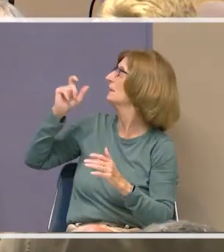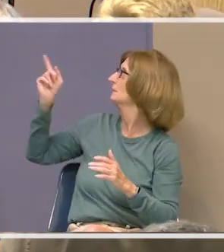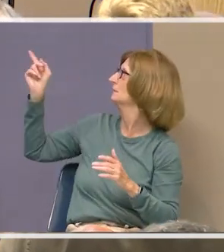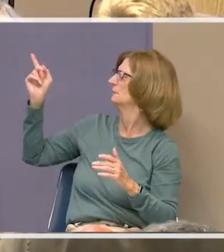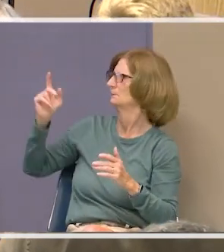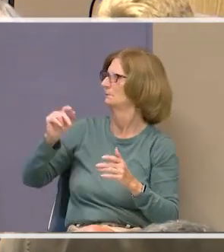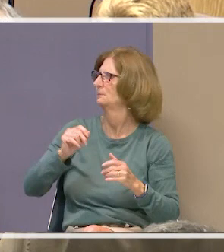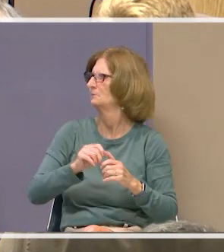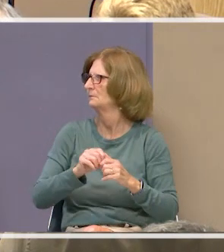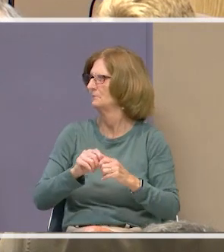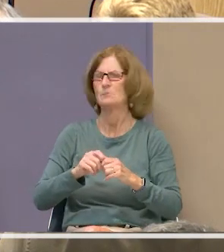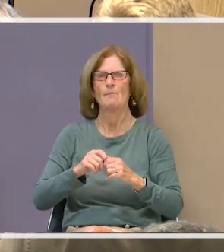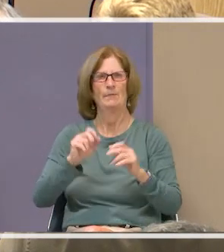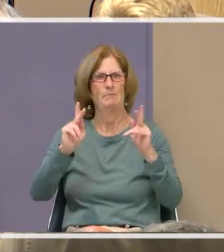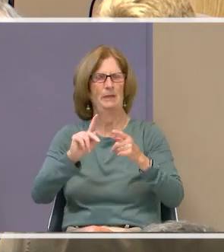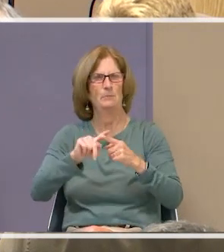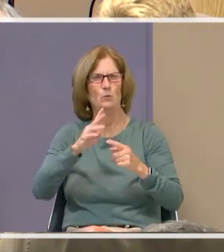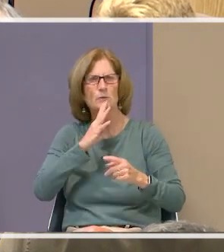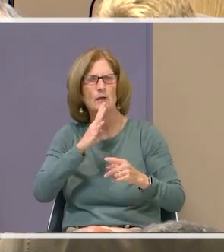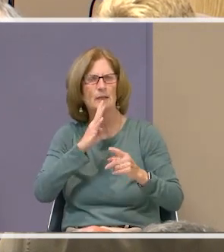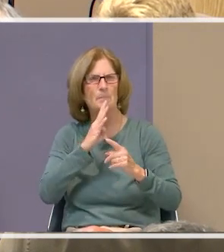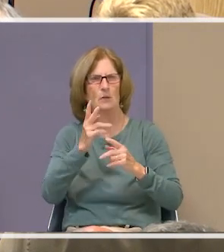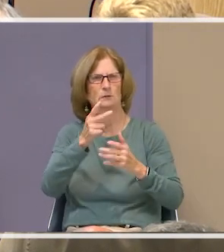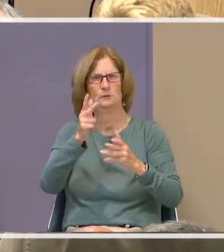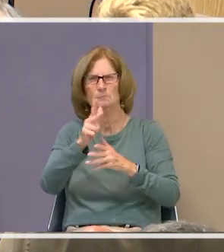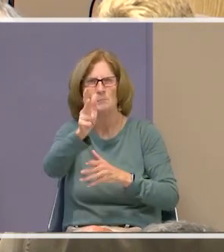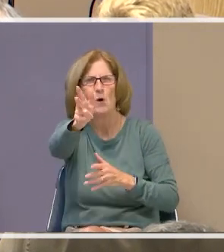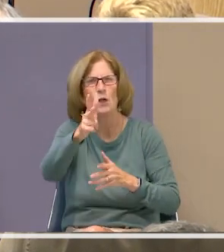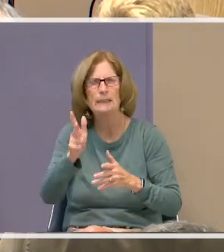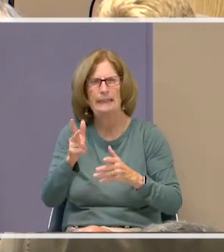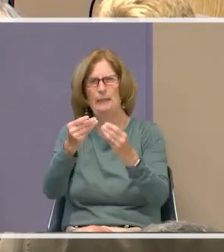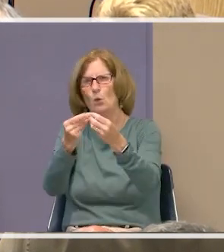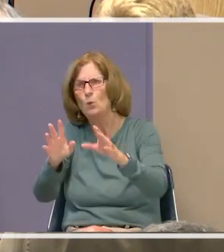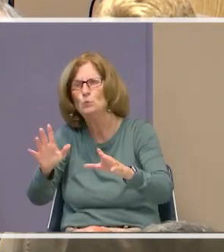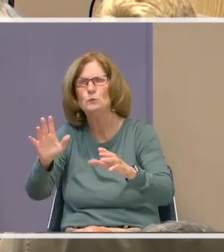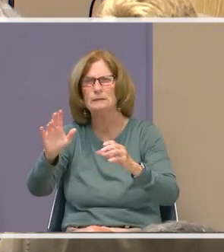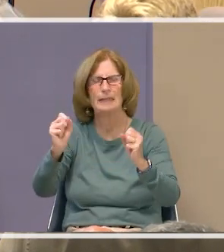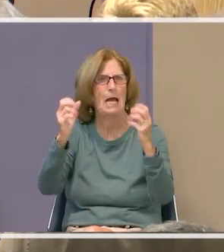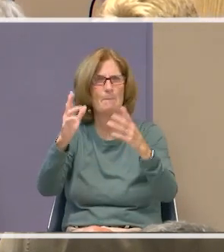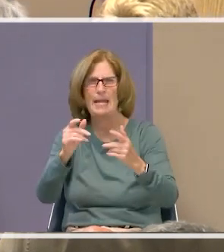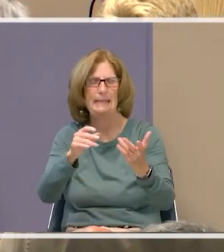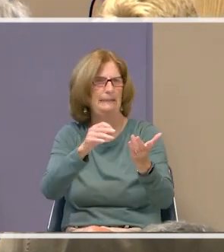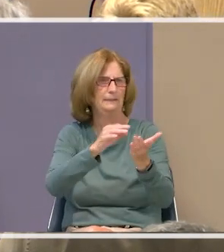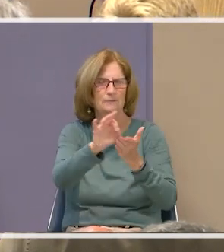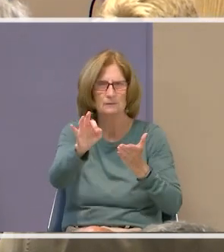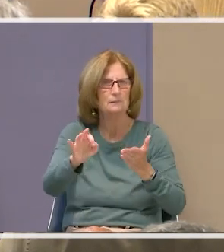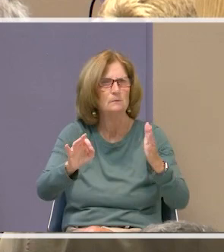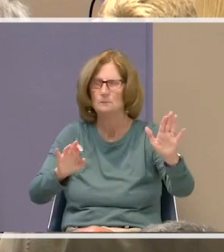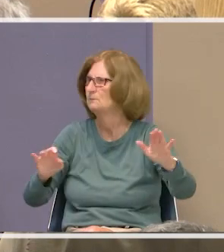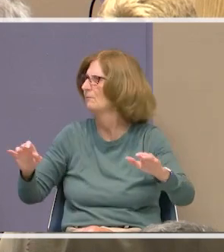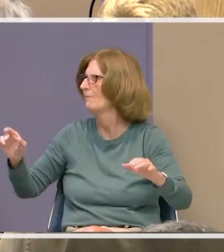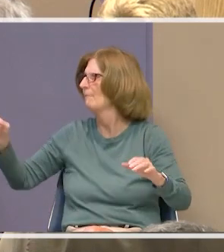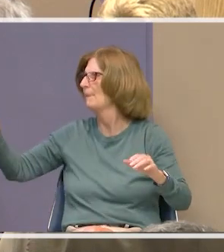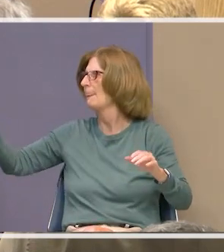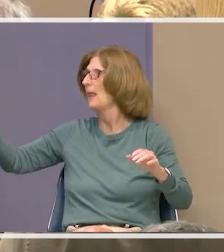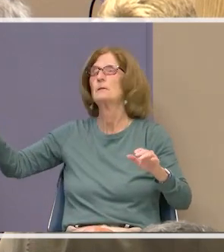I think, some of the talk about the parking when you turn around the corner, if you have this big bulbous thing sticking out, that'll make that a lot easier. Your points, in defense of us,